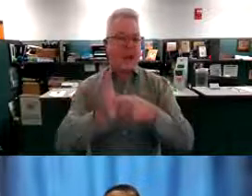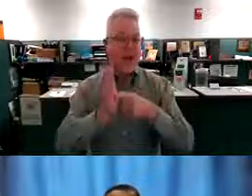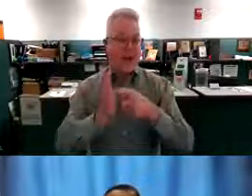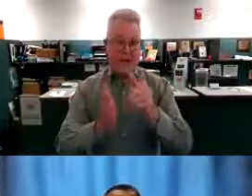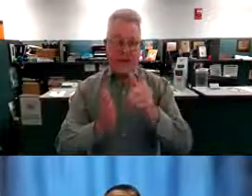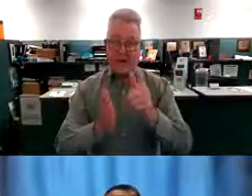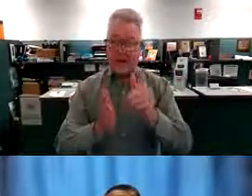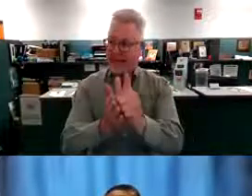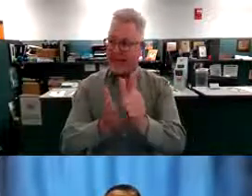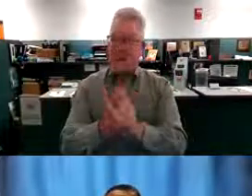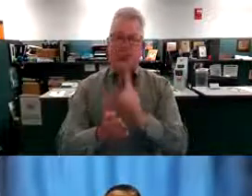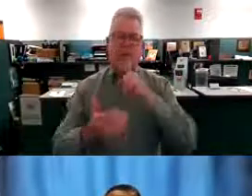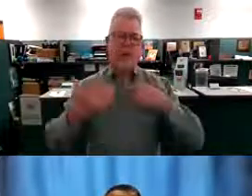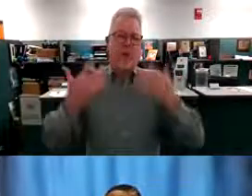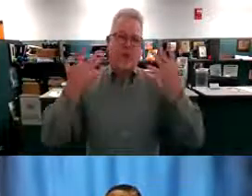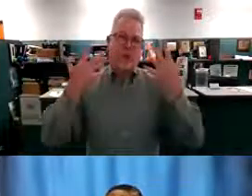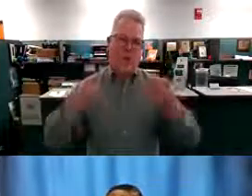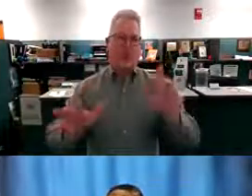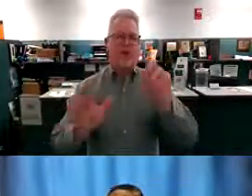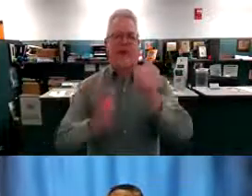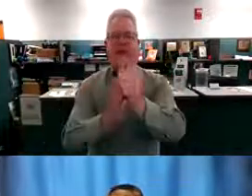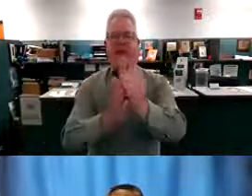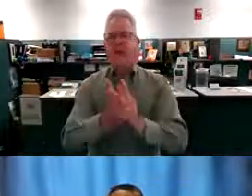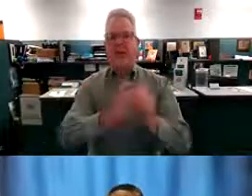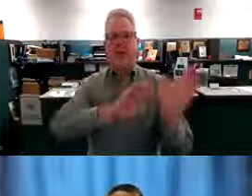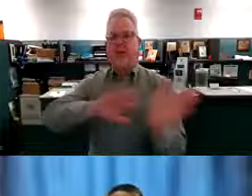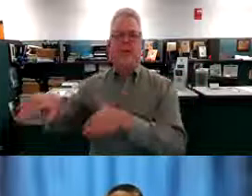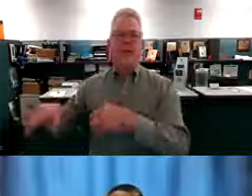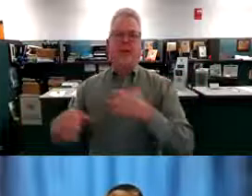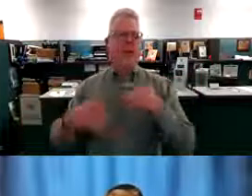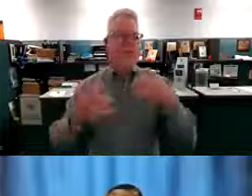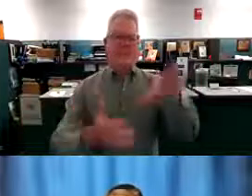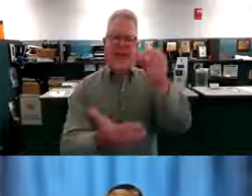well, maybe it might require some legal,